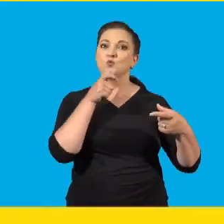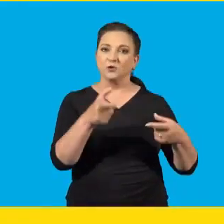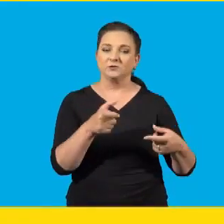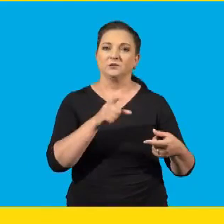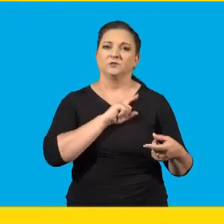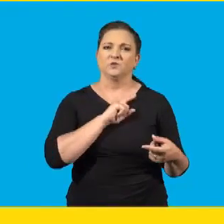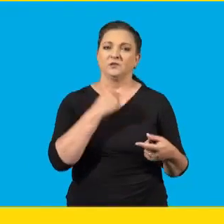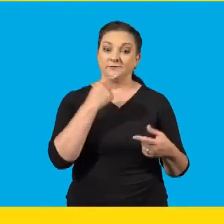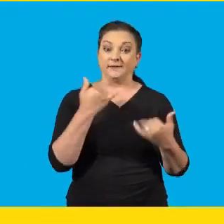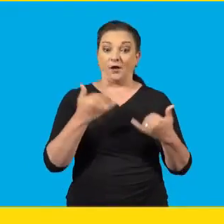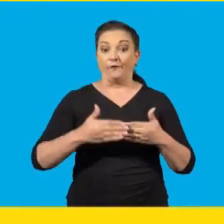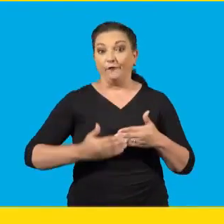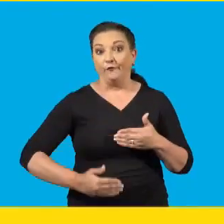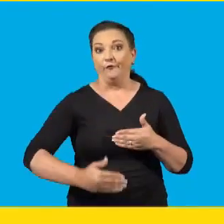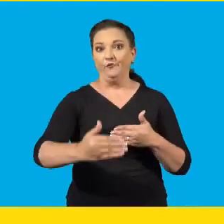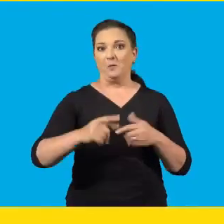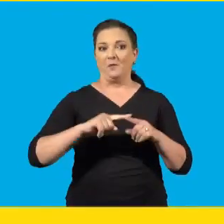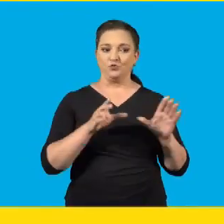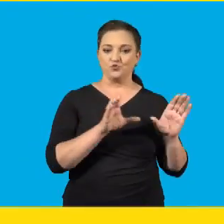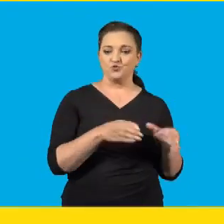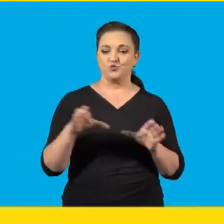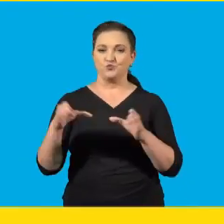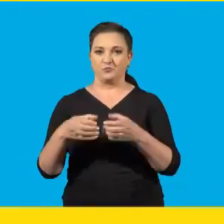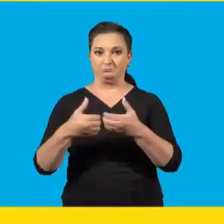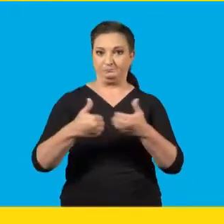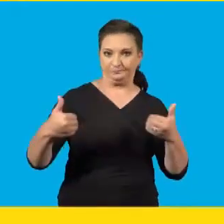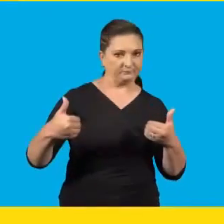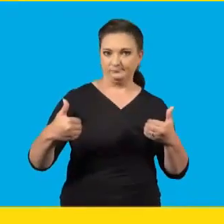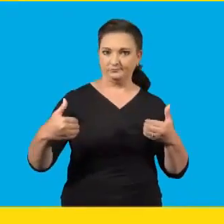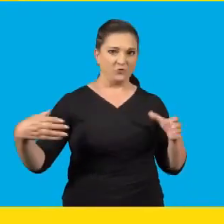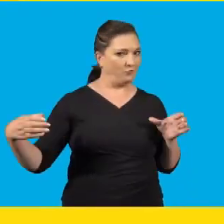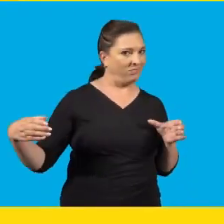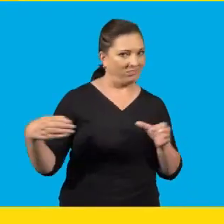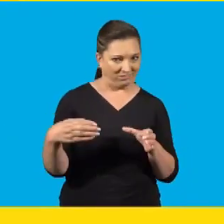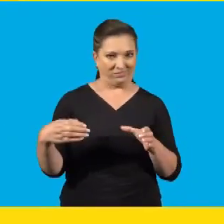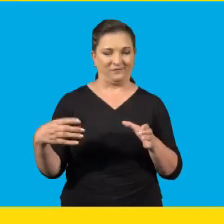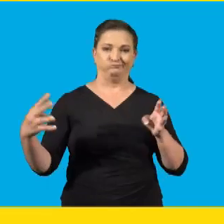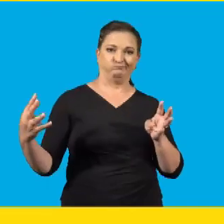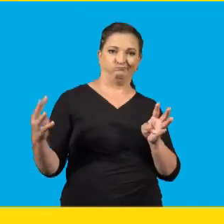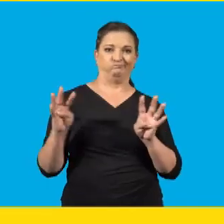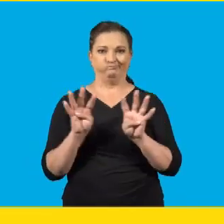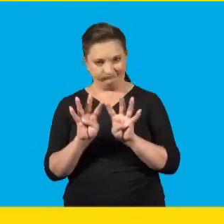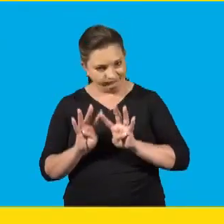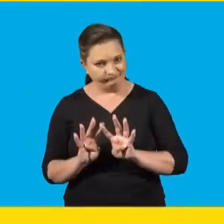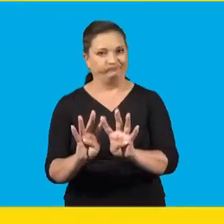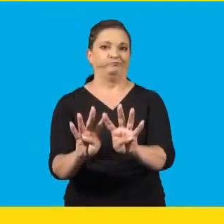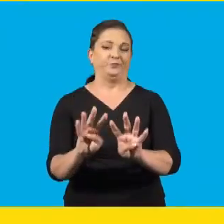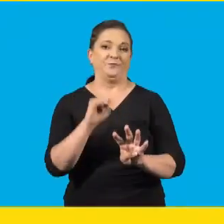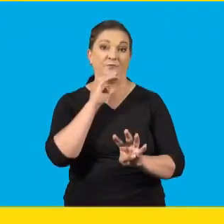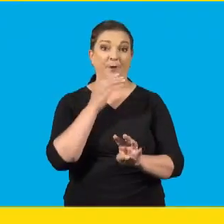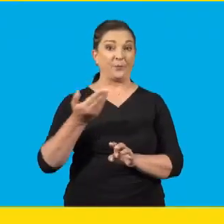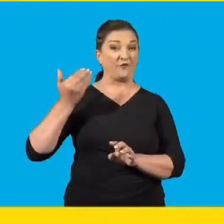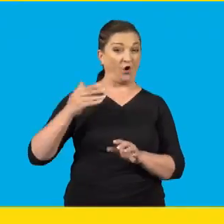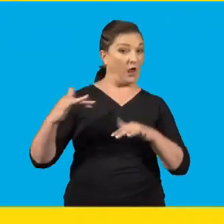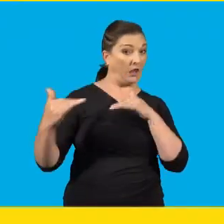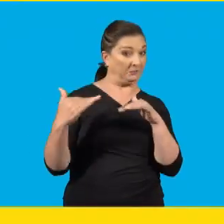say that it is about moving forward together, because it shows that these people are now coming together. They